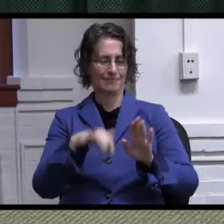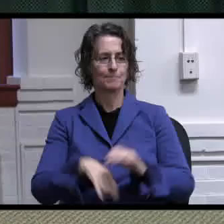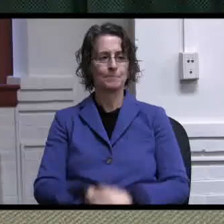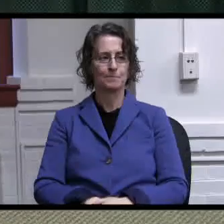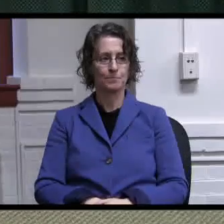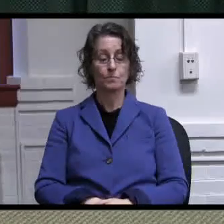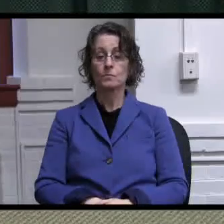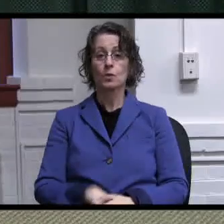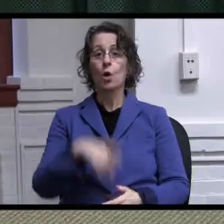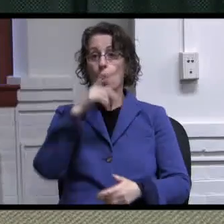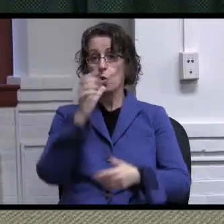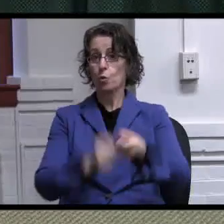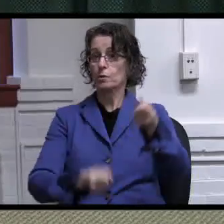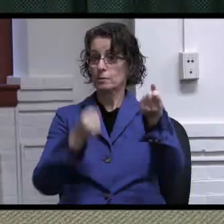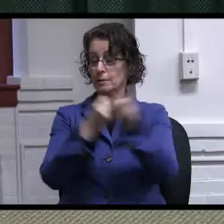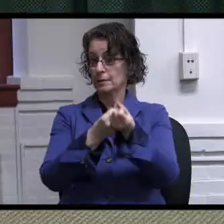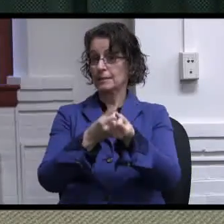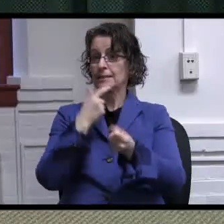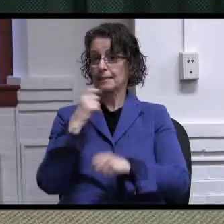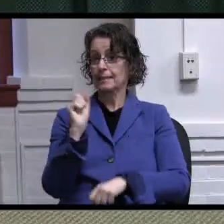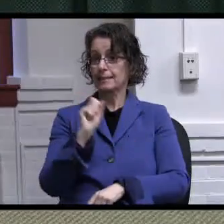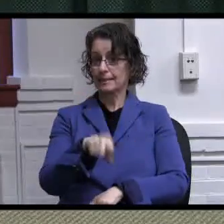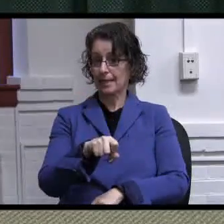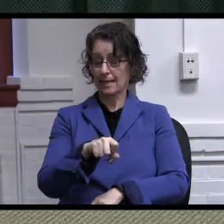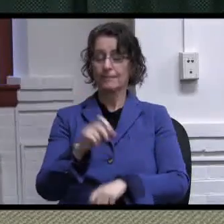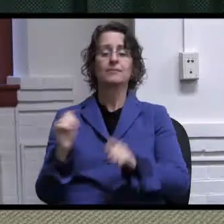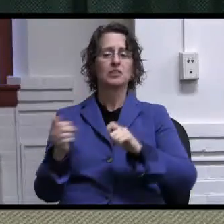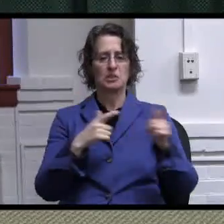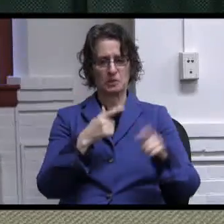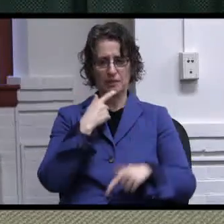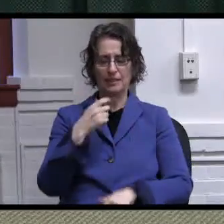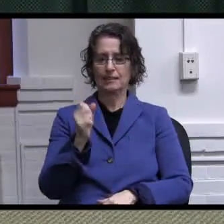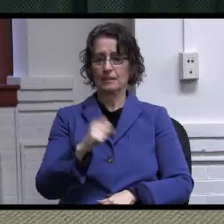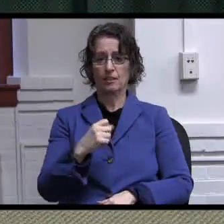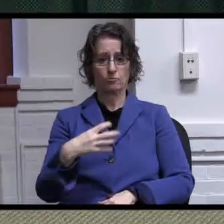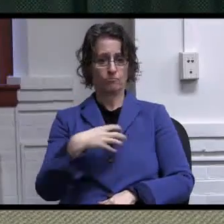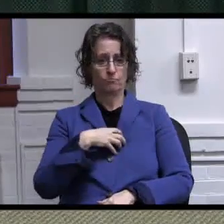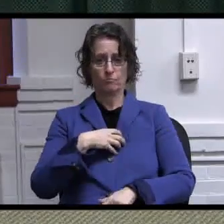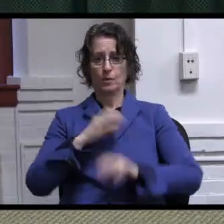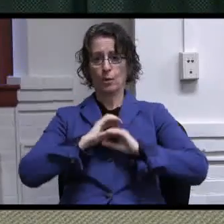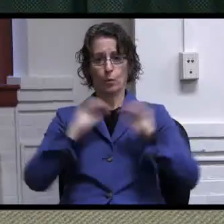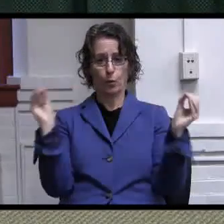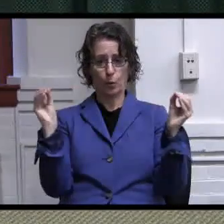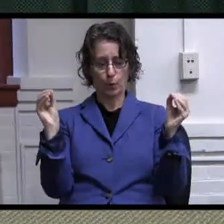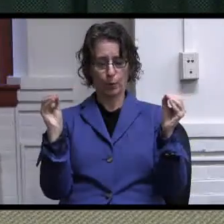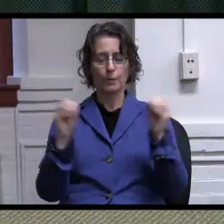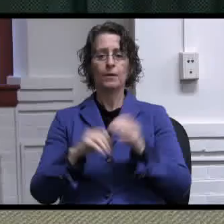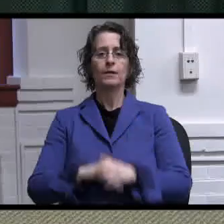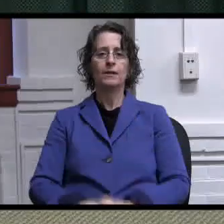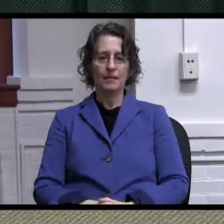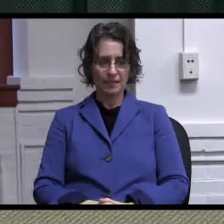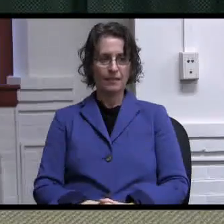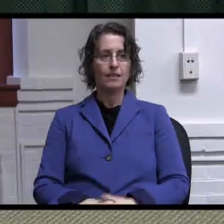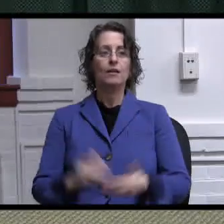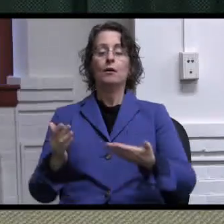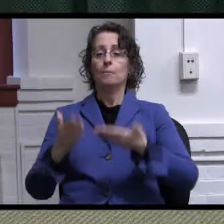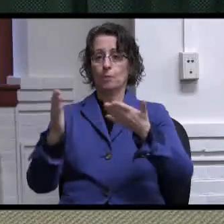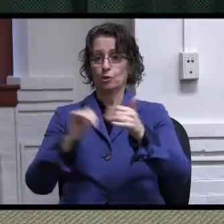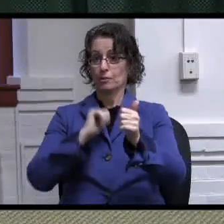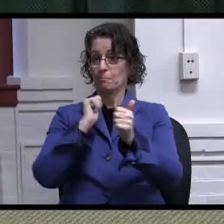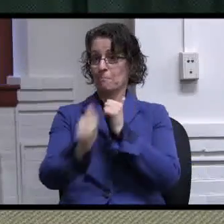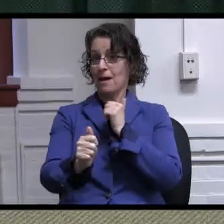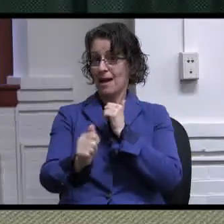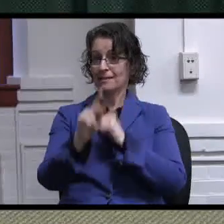So, all in favor, please say aye. Aye. Aye. Any opposed, say nay. Okay, looks like